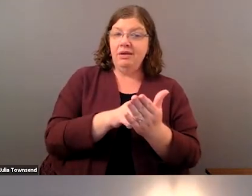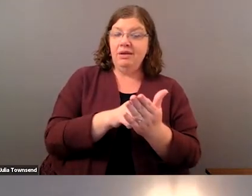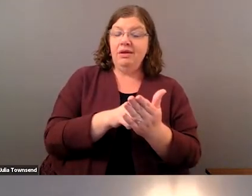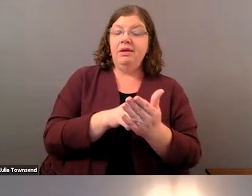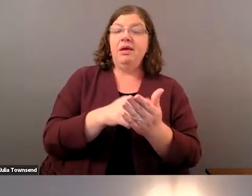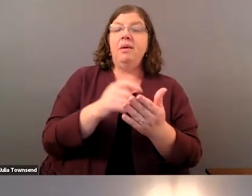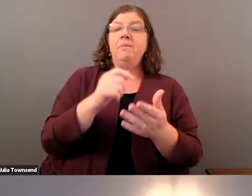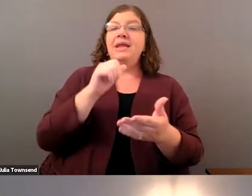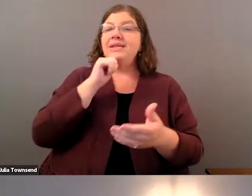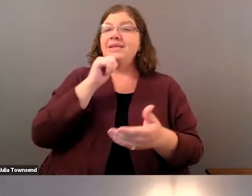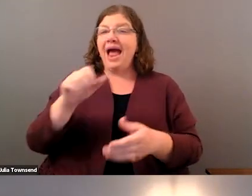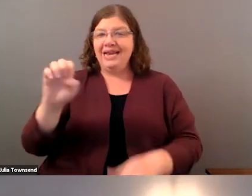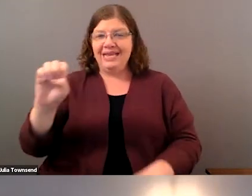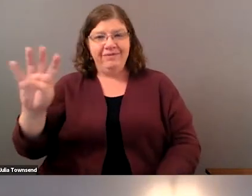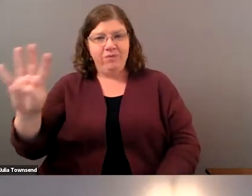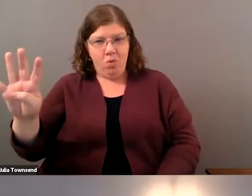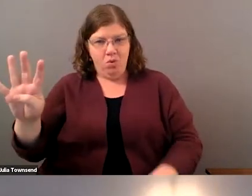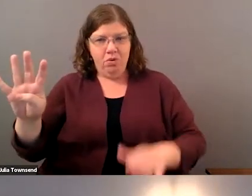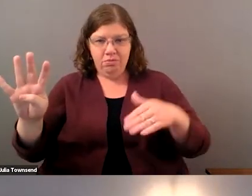E4 so that,